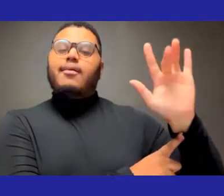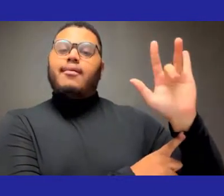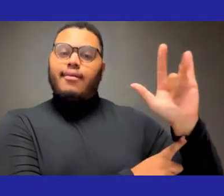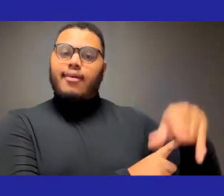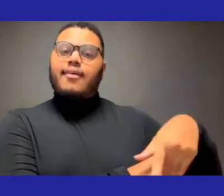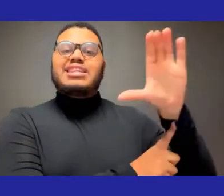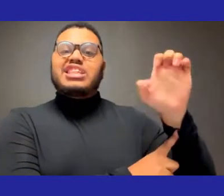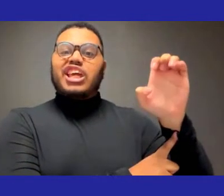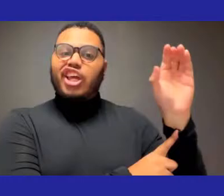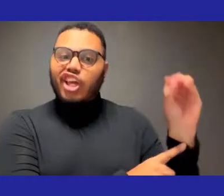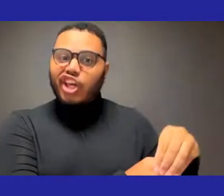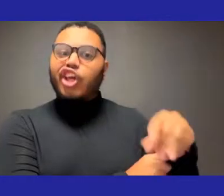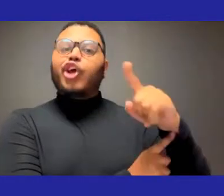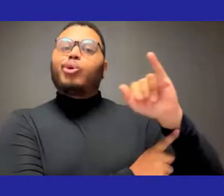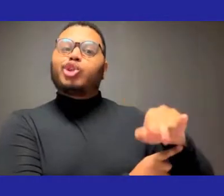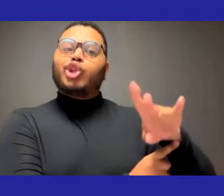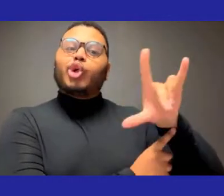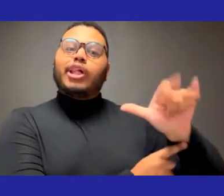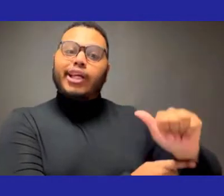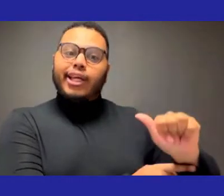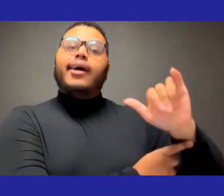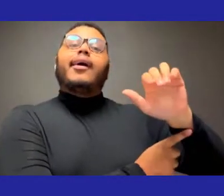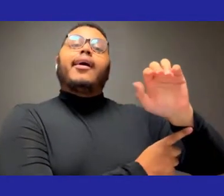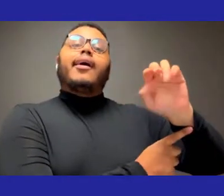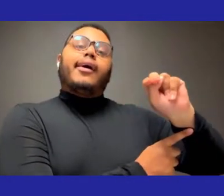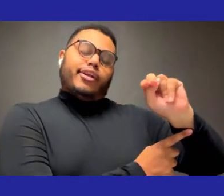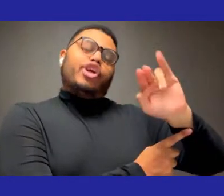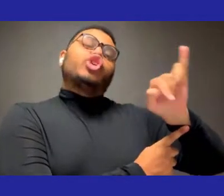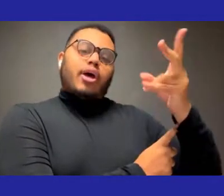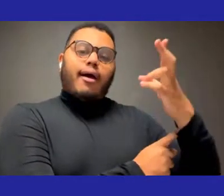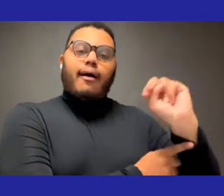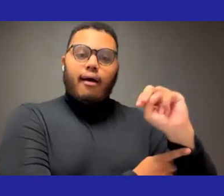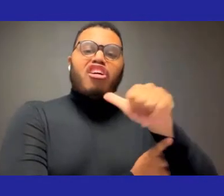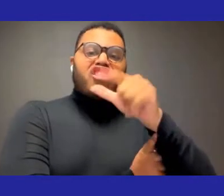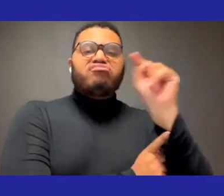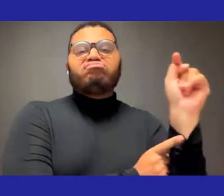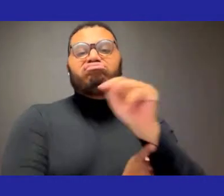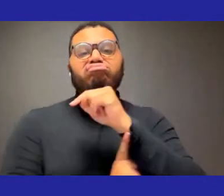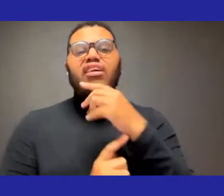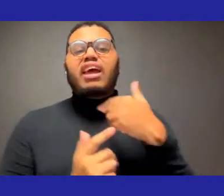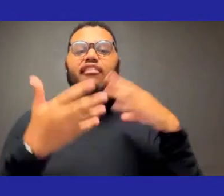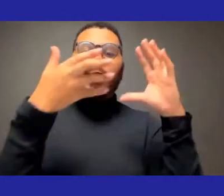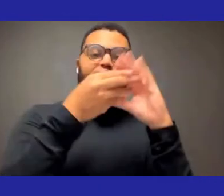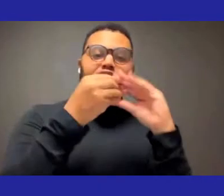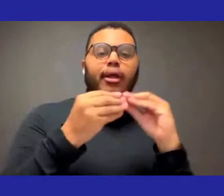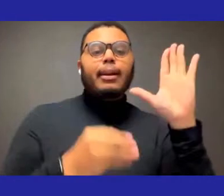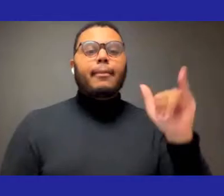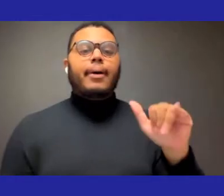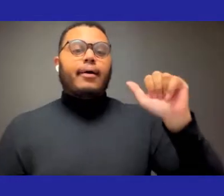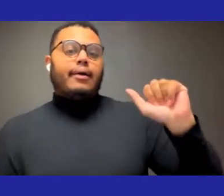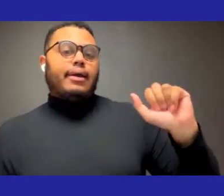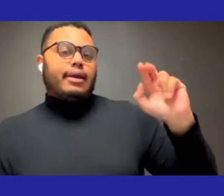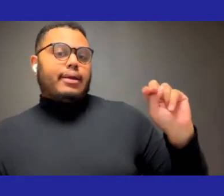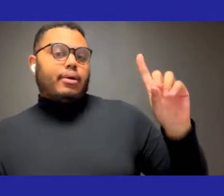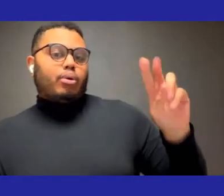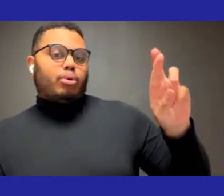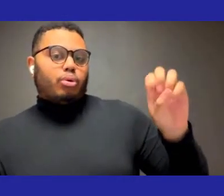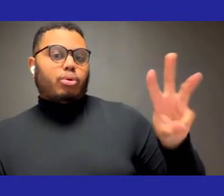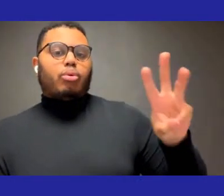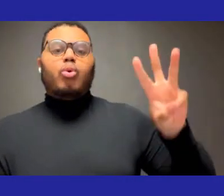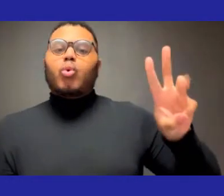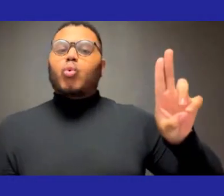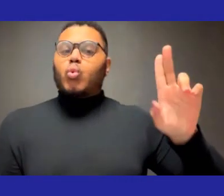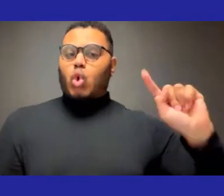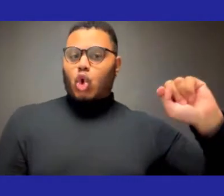and CNO Christopher Wilson were in attendance, followed by remarks by Andrew Wiltrich and also Armin